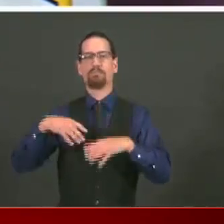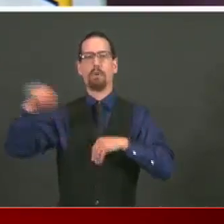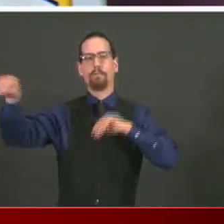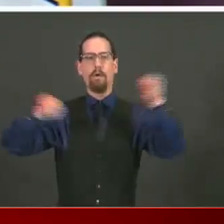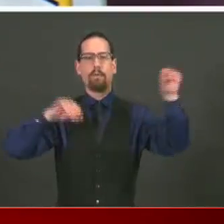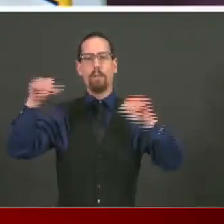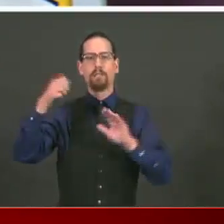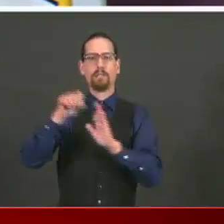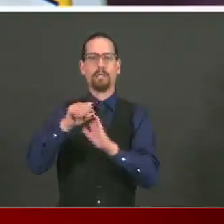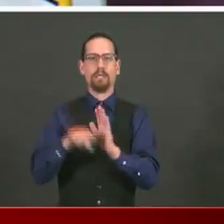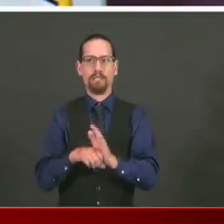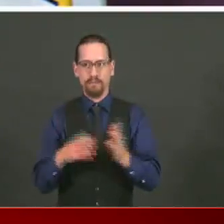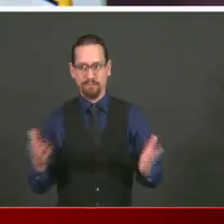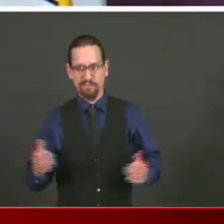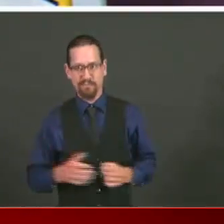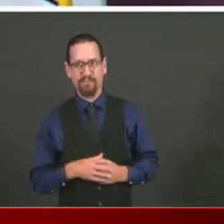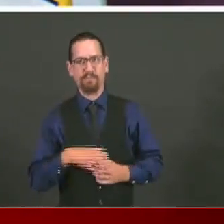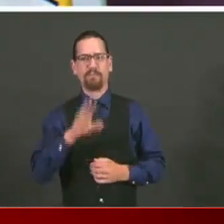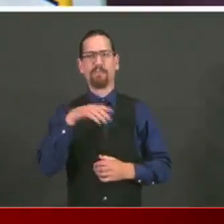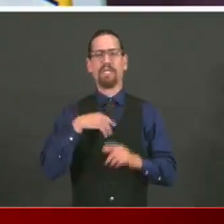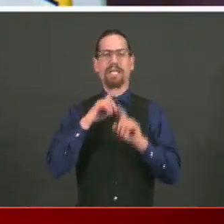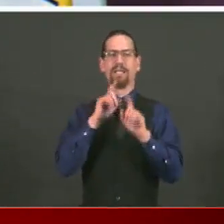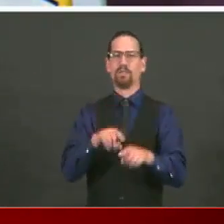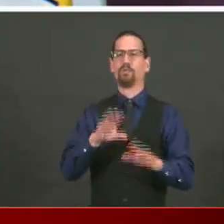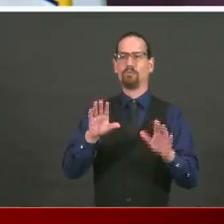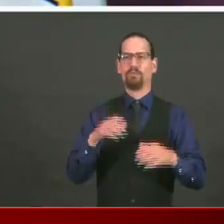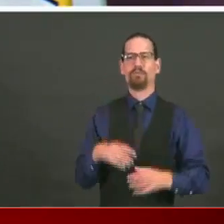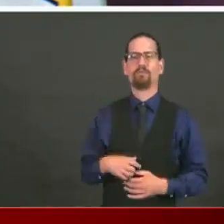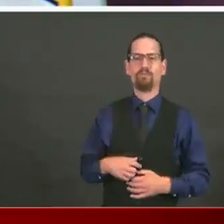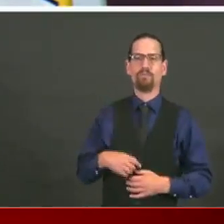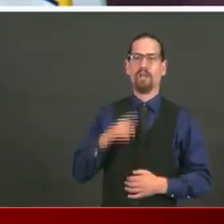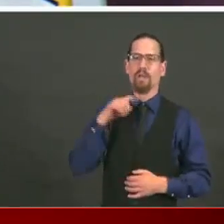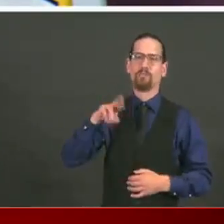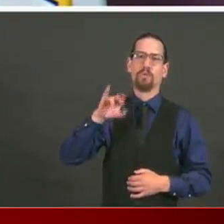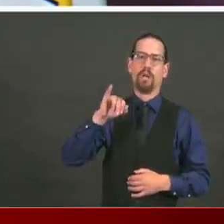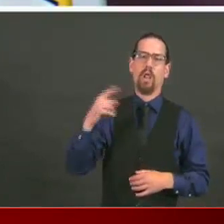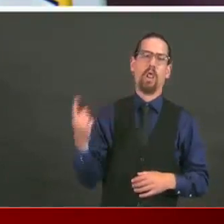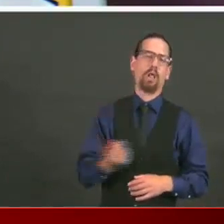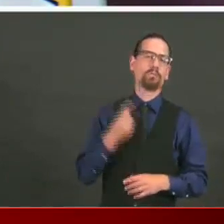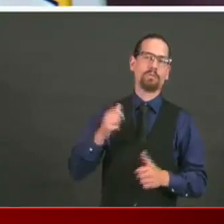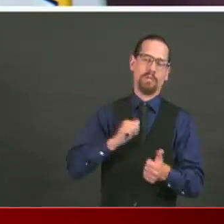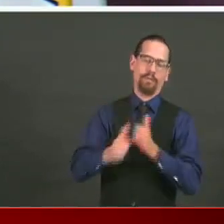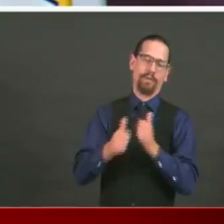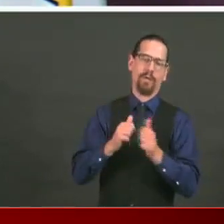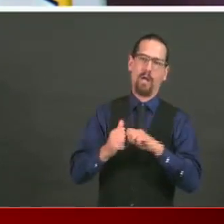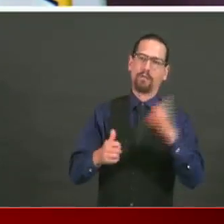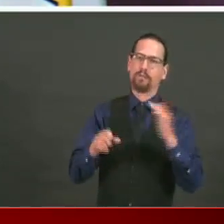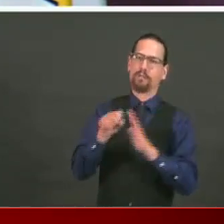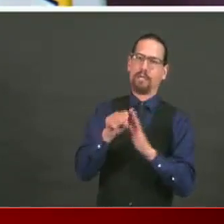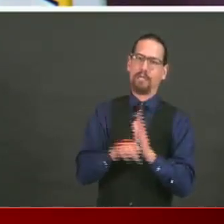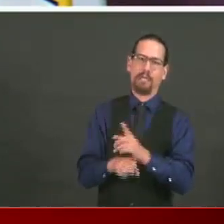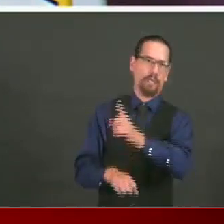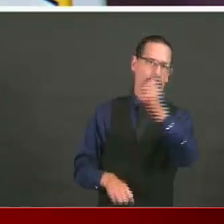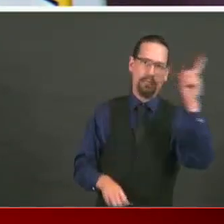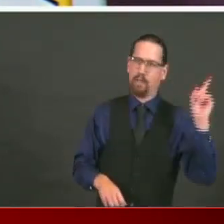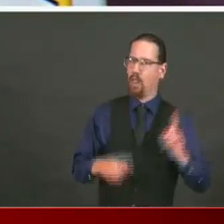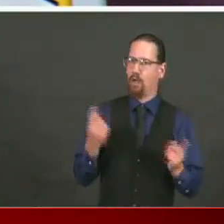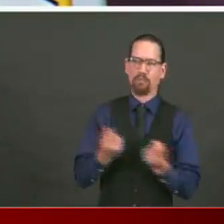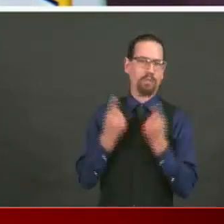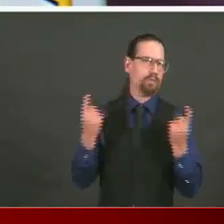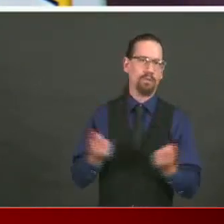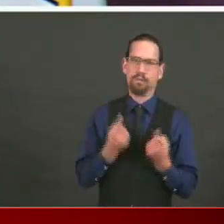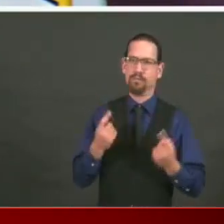competing with every other state and every other country, and America's been competing with every other country. So it's a matter of focusing on your